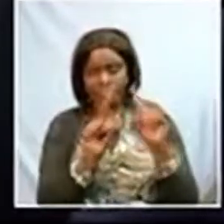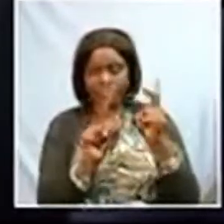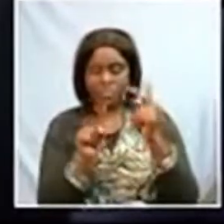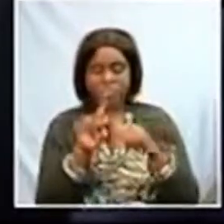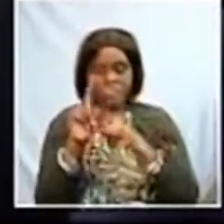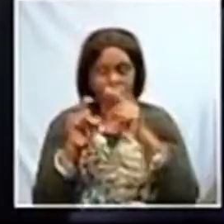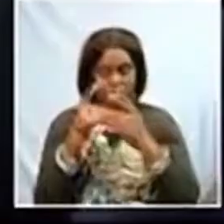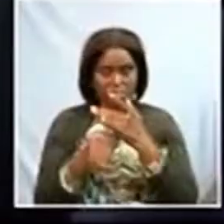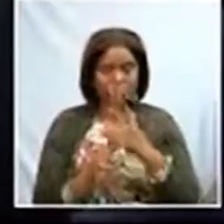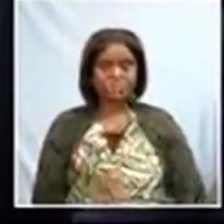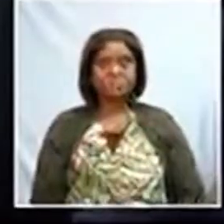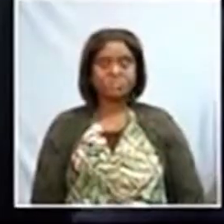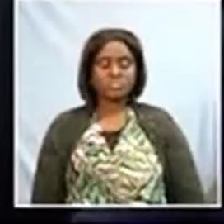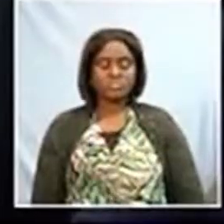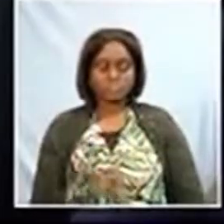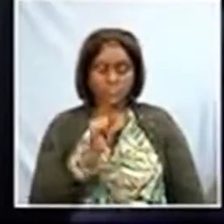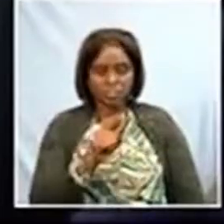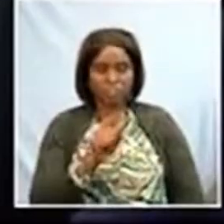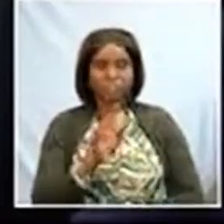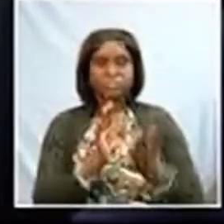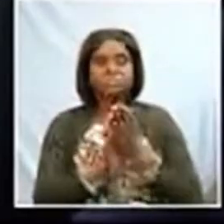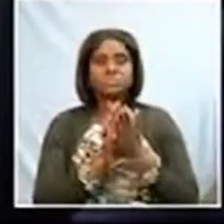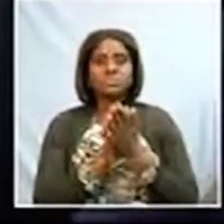is this school